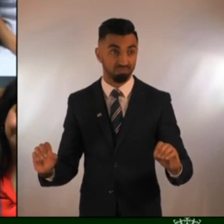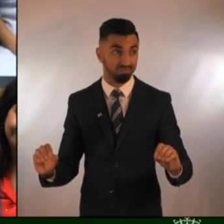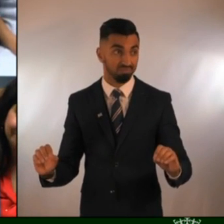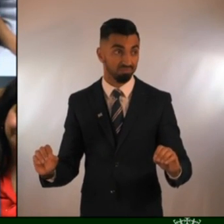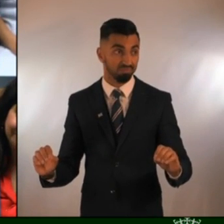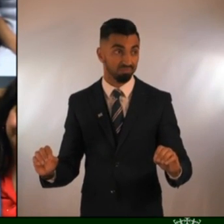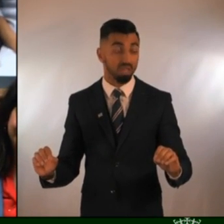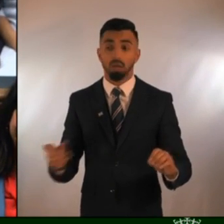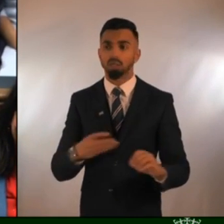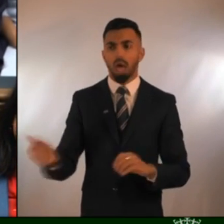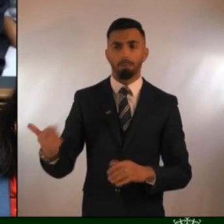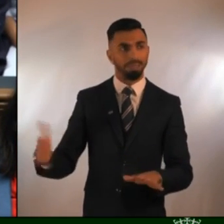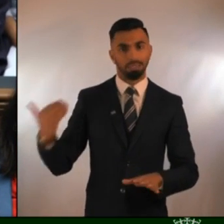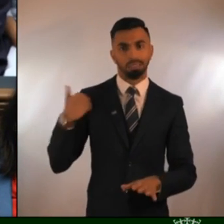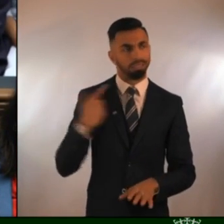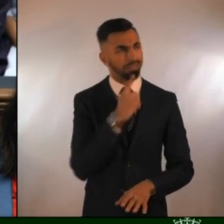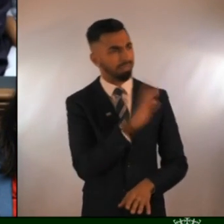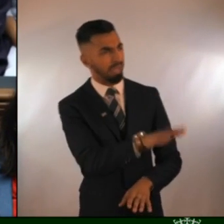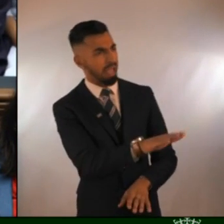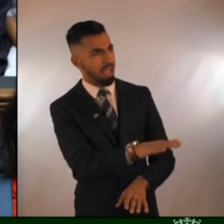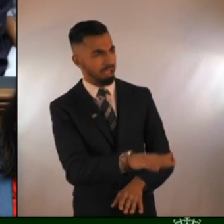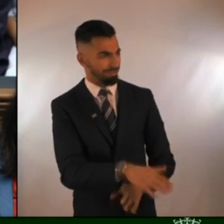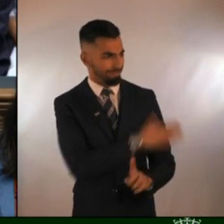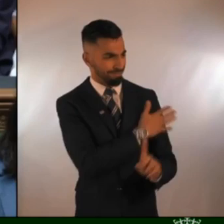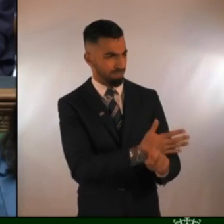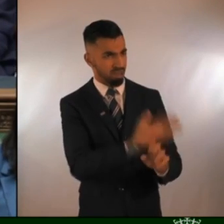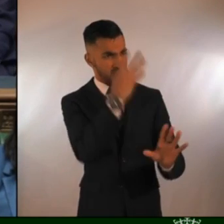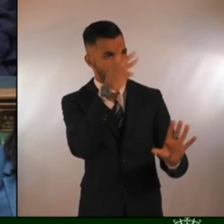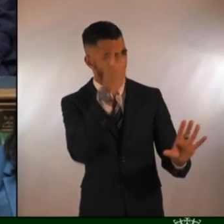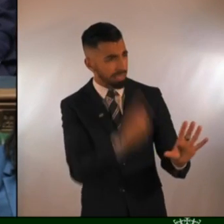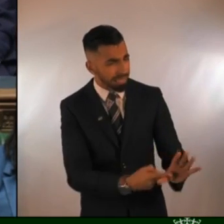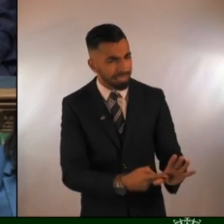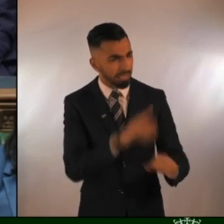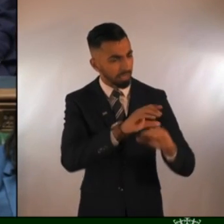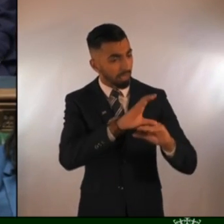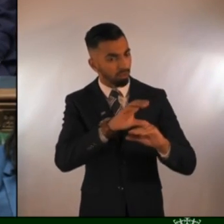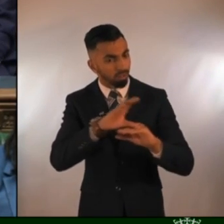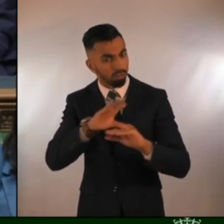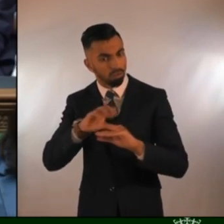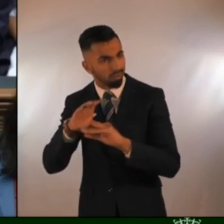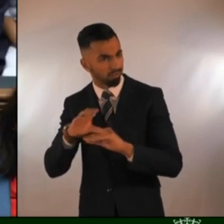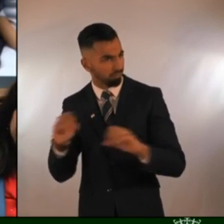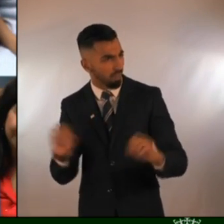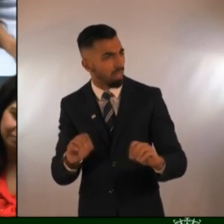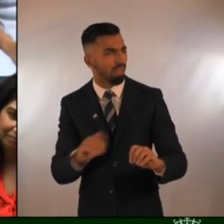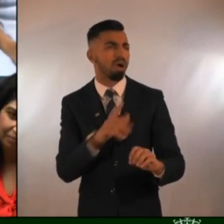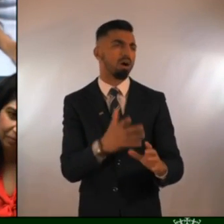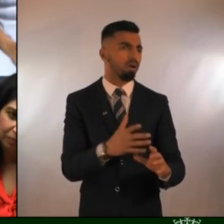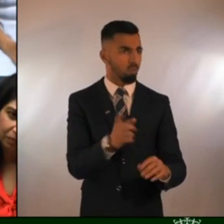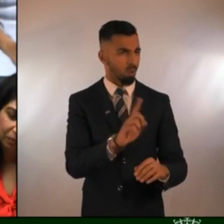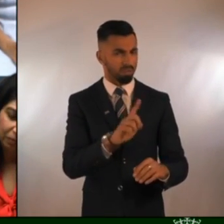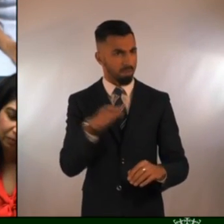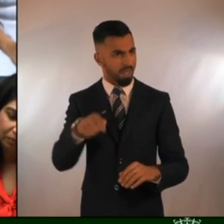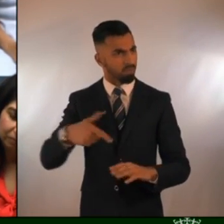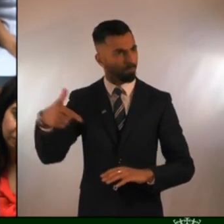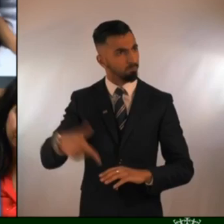being frozen, at a cost of £110 billion to the taxpayer, we can no longer afford to freeze fuel duty.